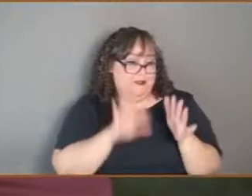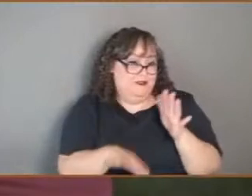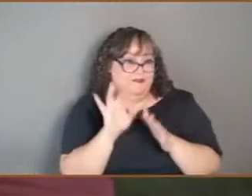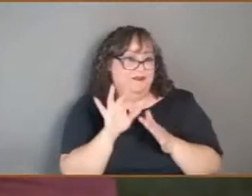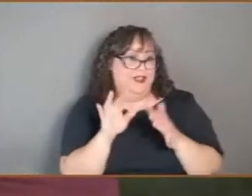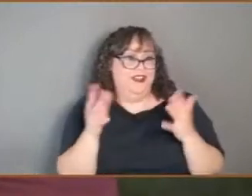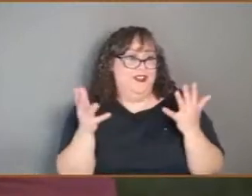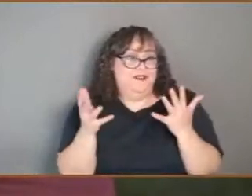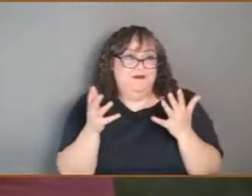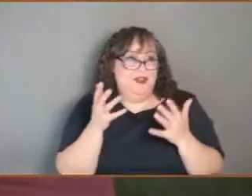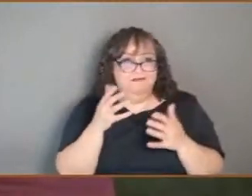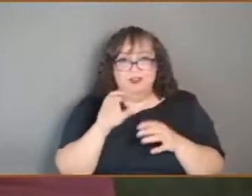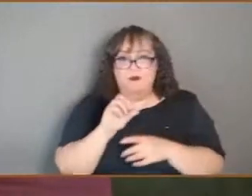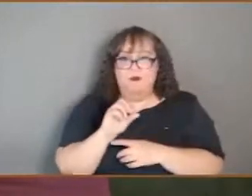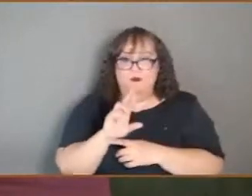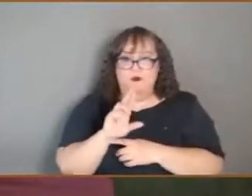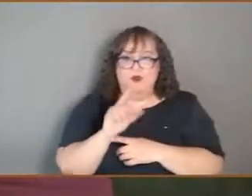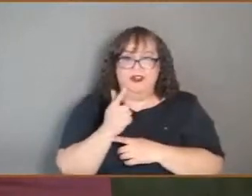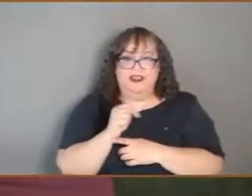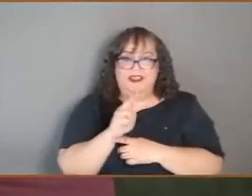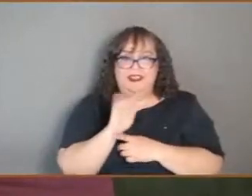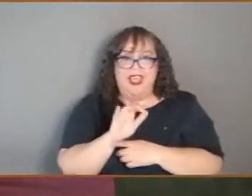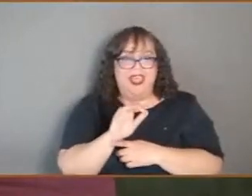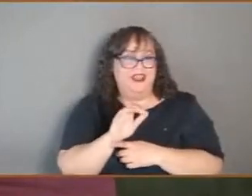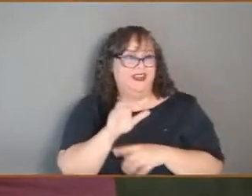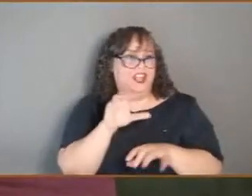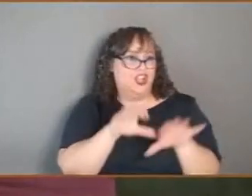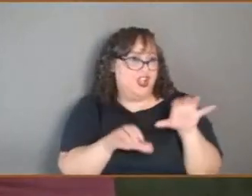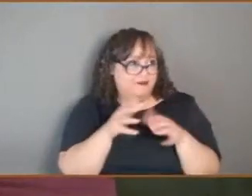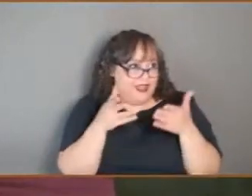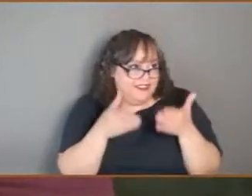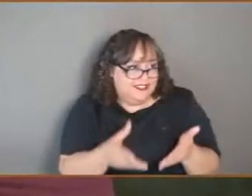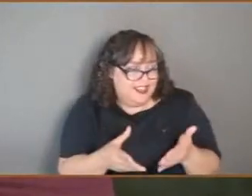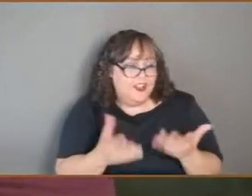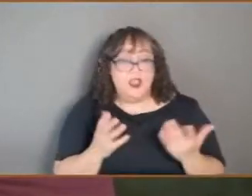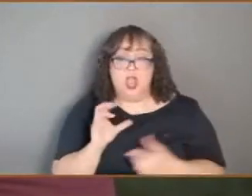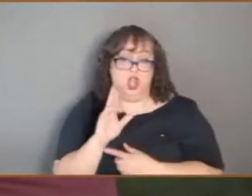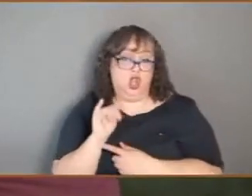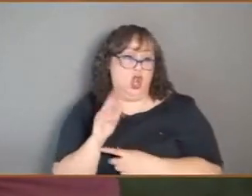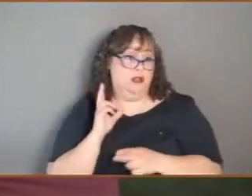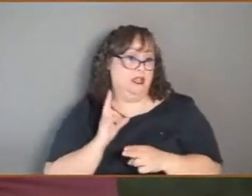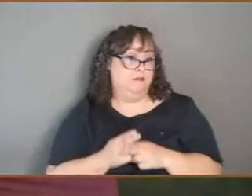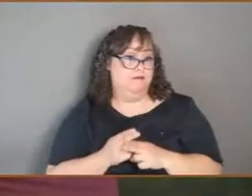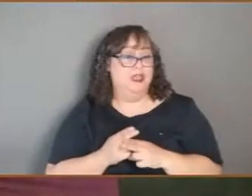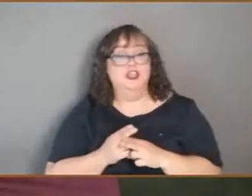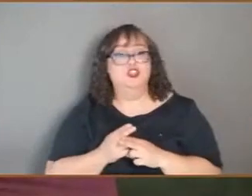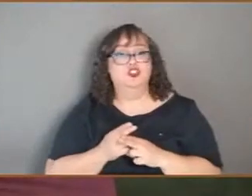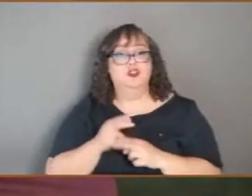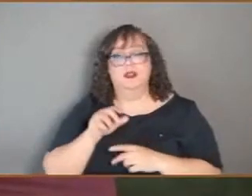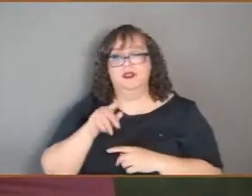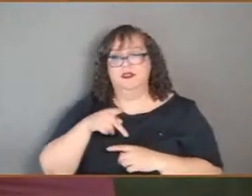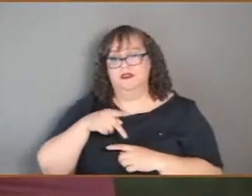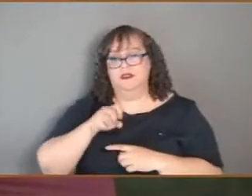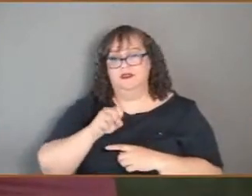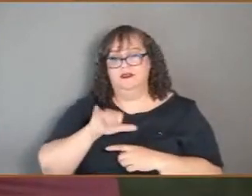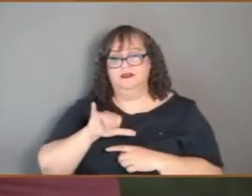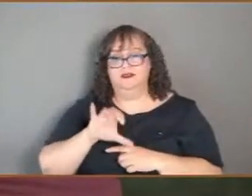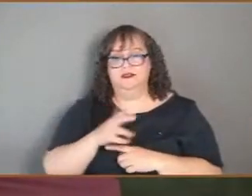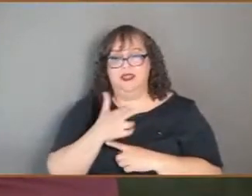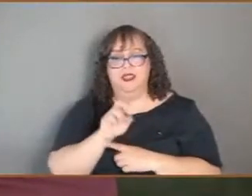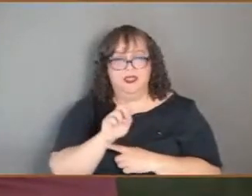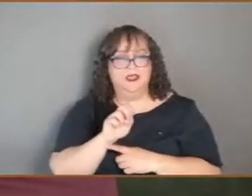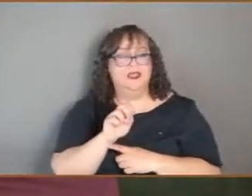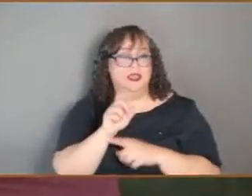compounds? Potentially, you know, for example, Carly talked a little bit earlier about the Psyche mission. The Psyche asteroid is more metallic, right?